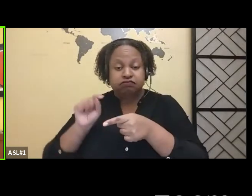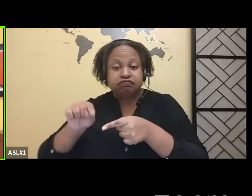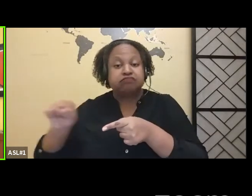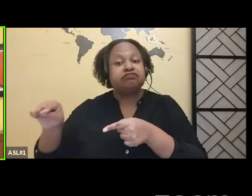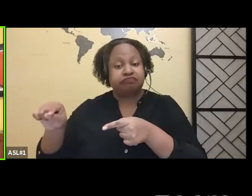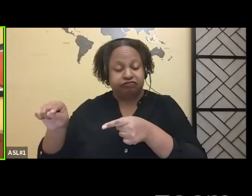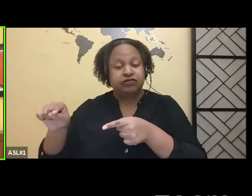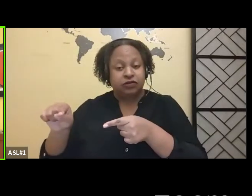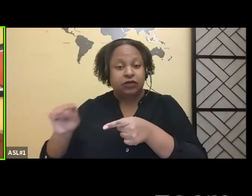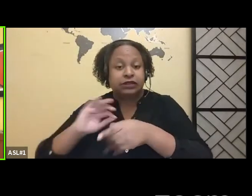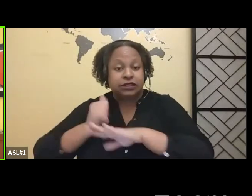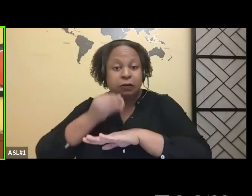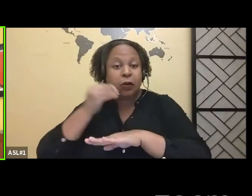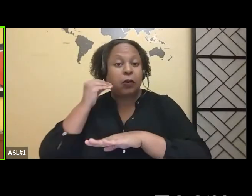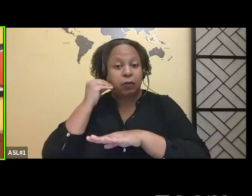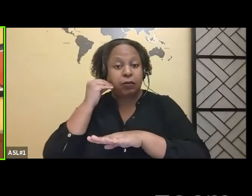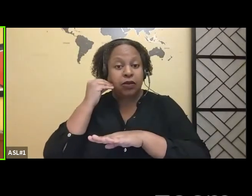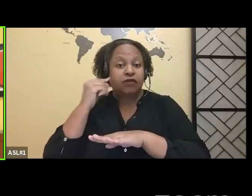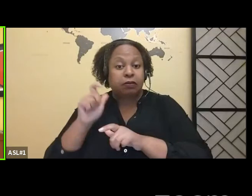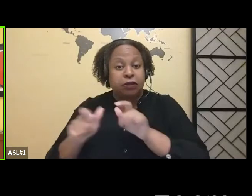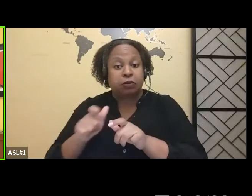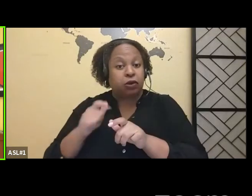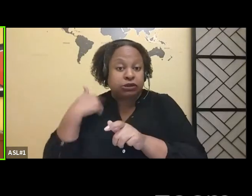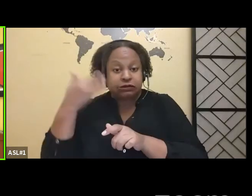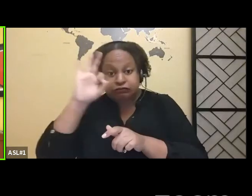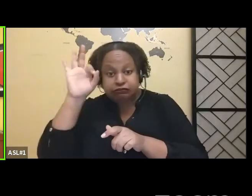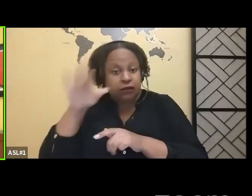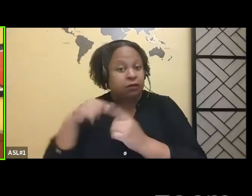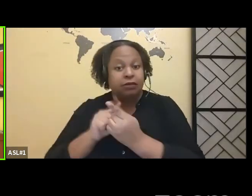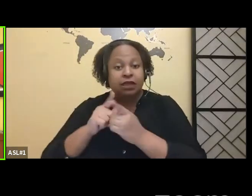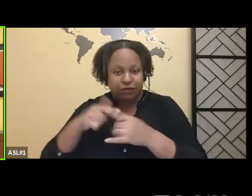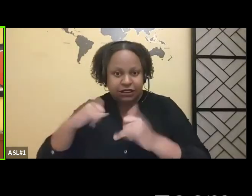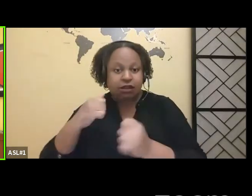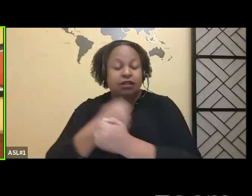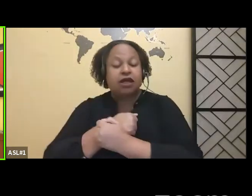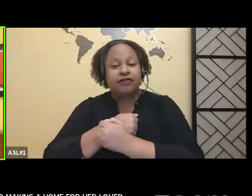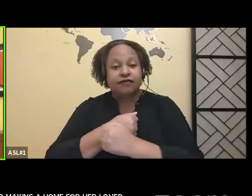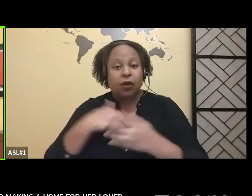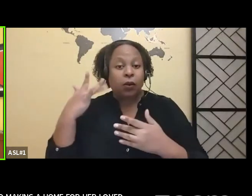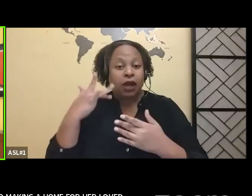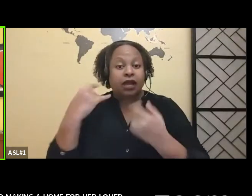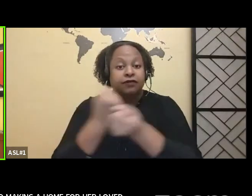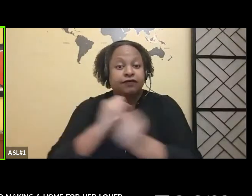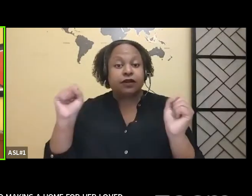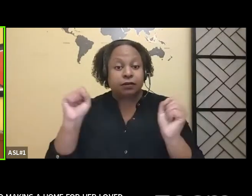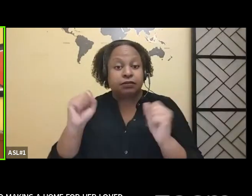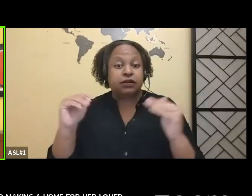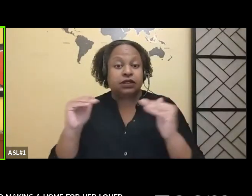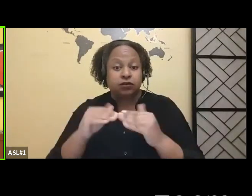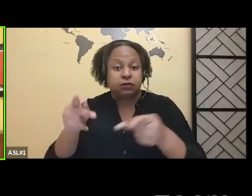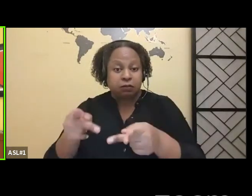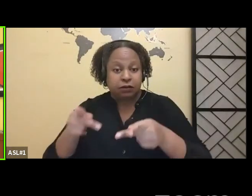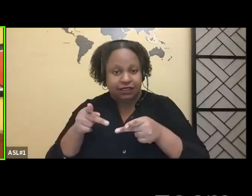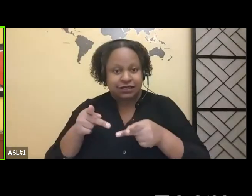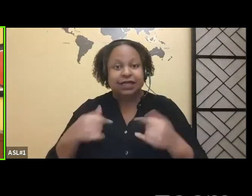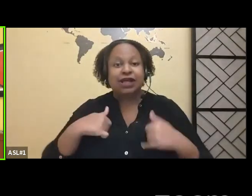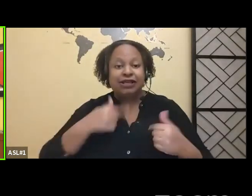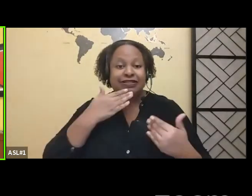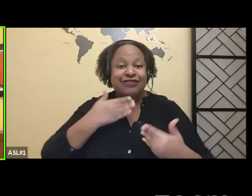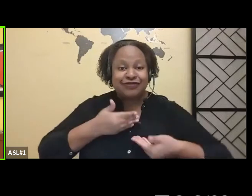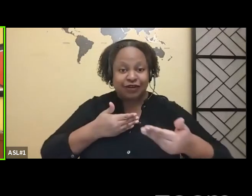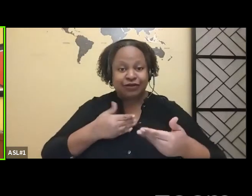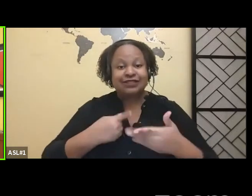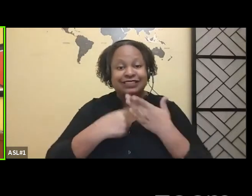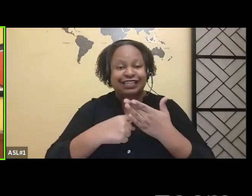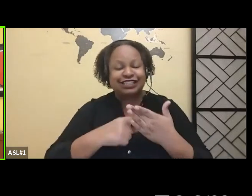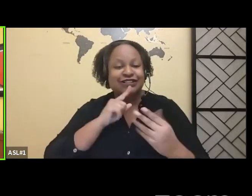place. Thank you again for including me in this wonderful conversation. I look forward to dialoguing with